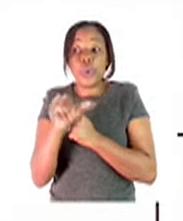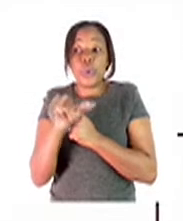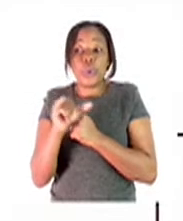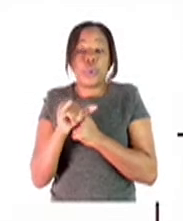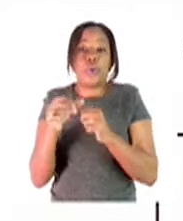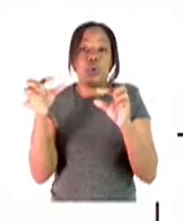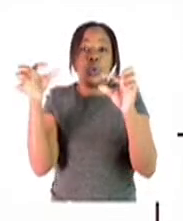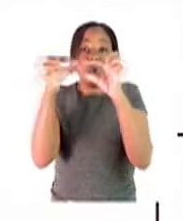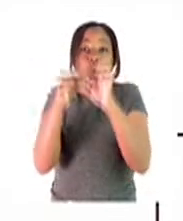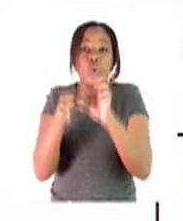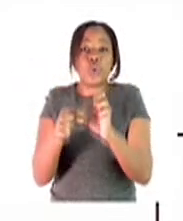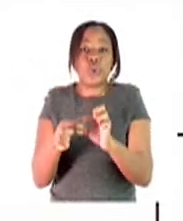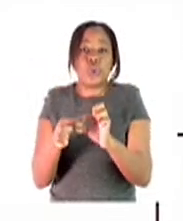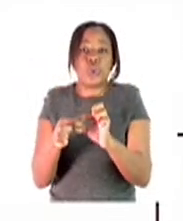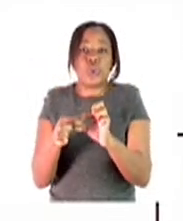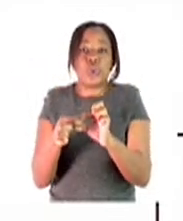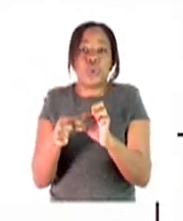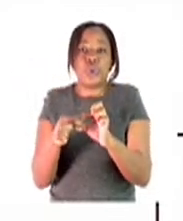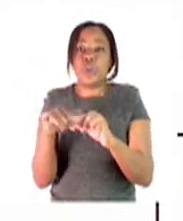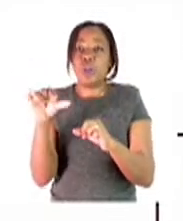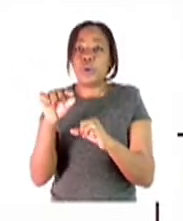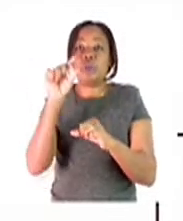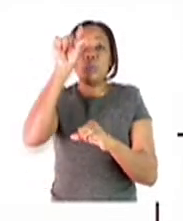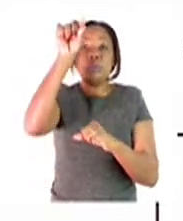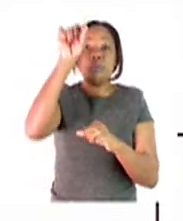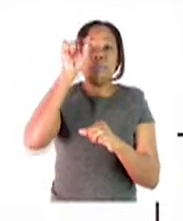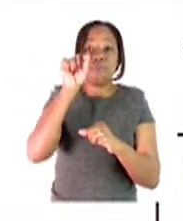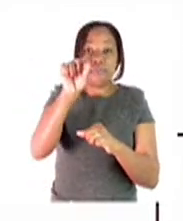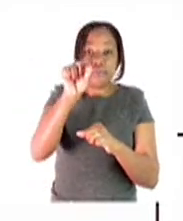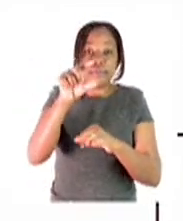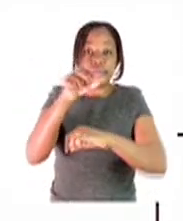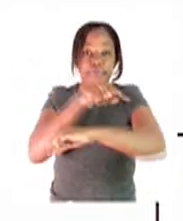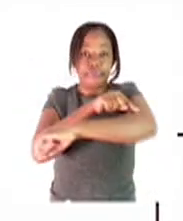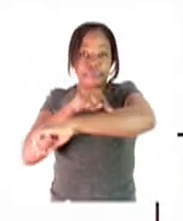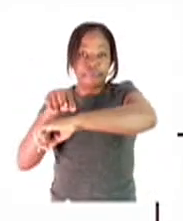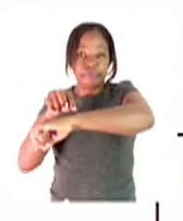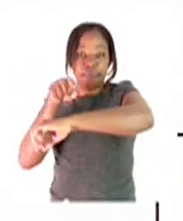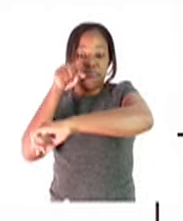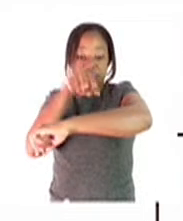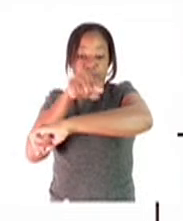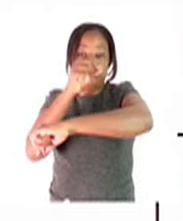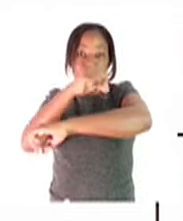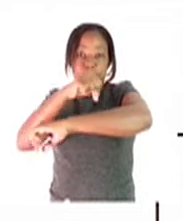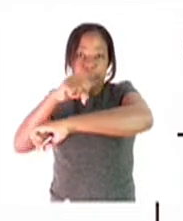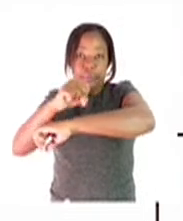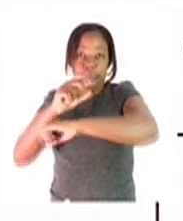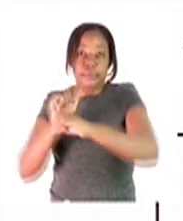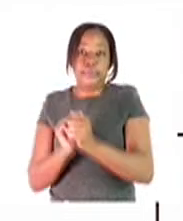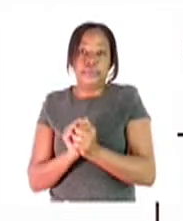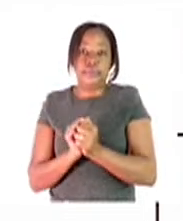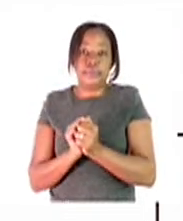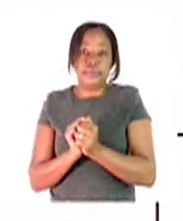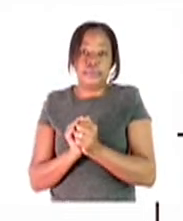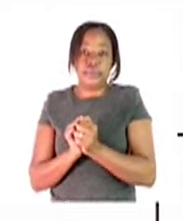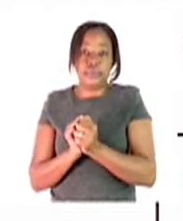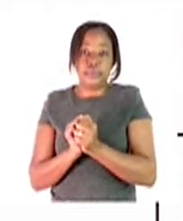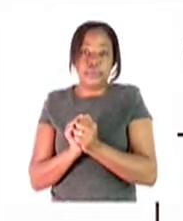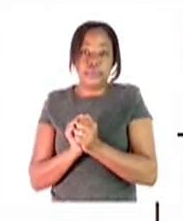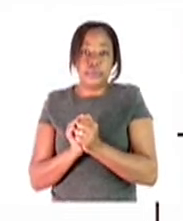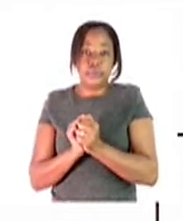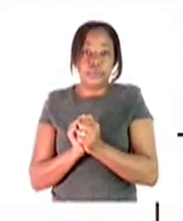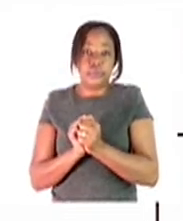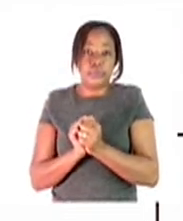and get a treat. Okay, so you are going to find out also